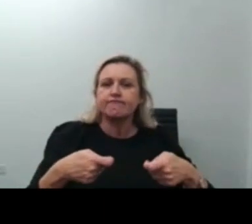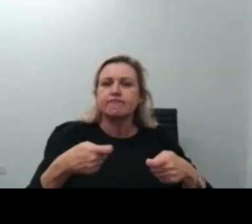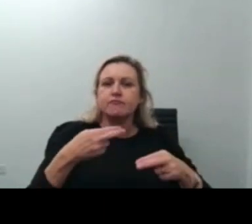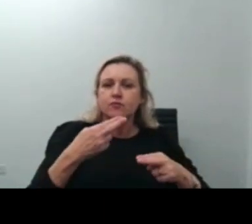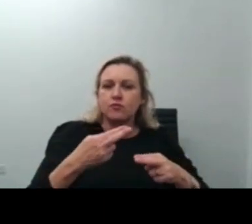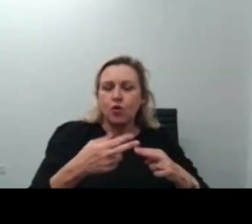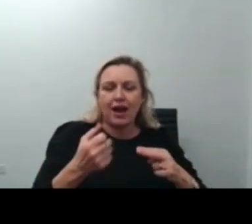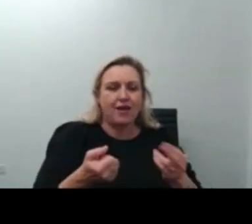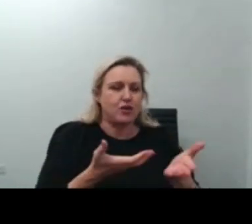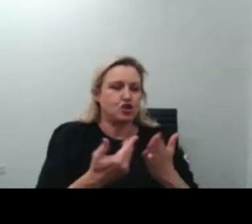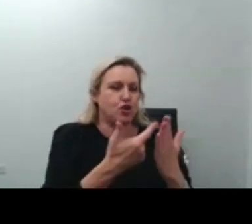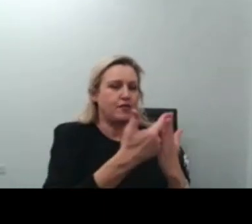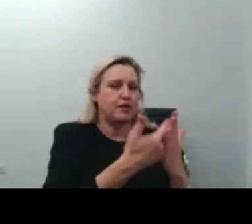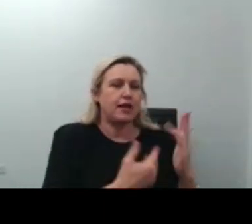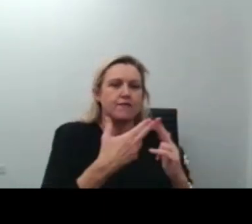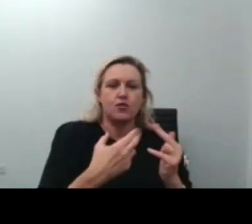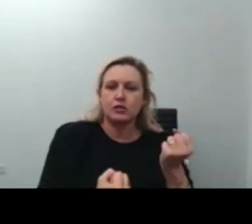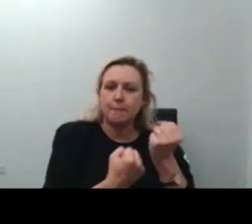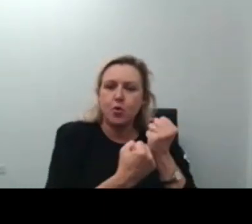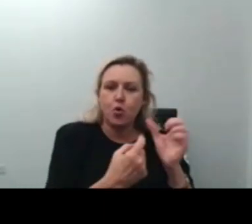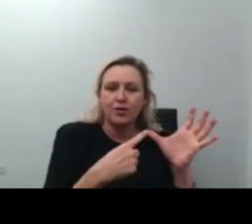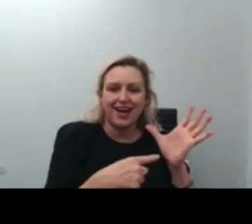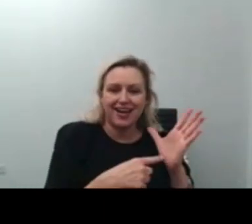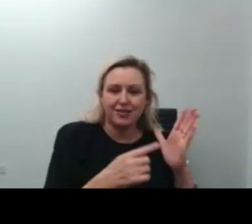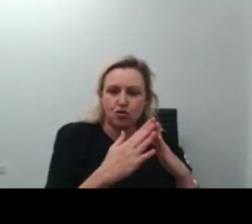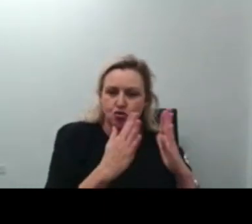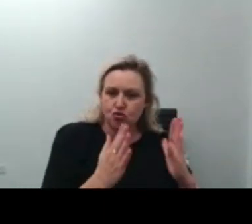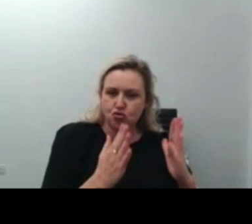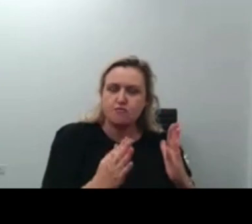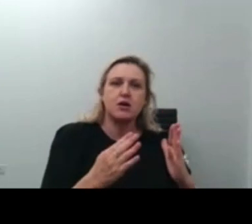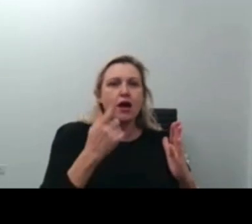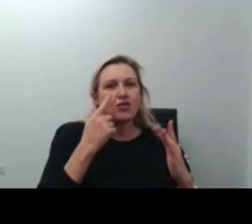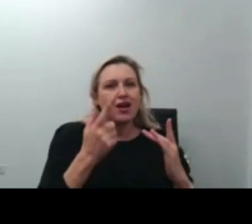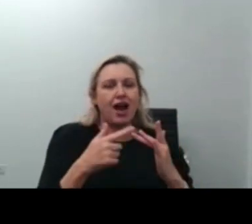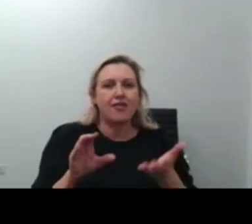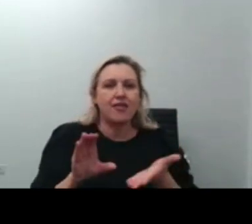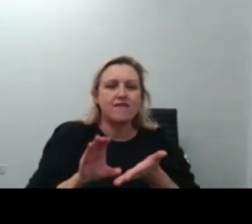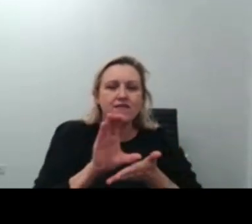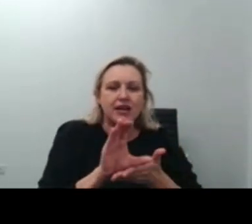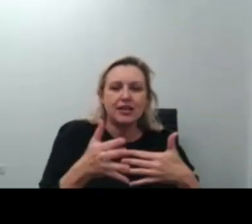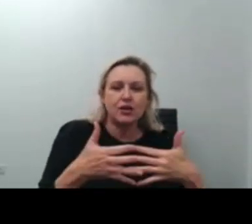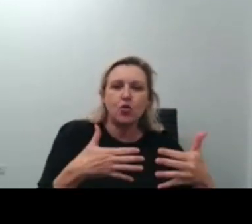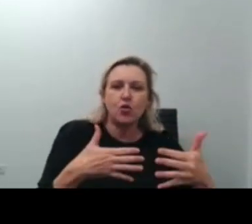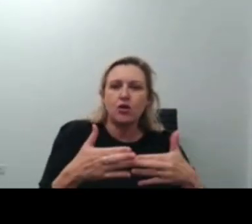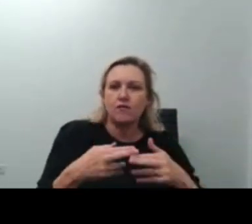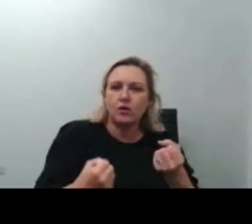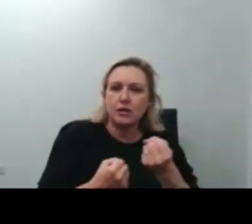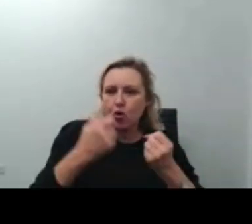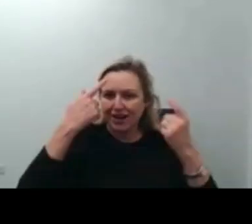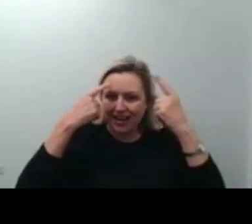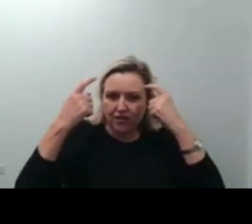service list for supported home, and looking at funding arrangements that support innovation under the